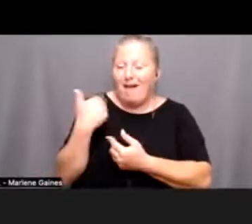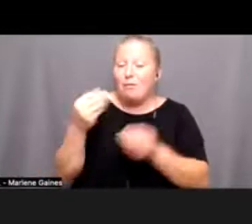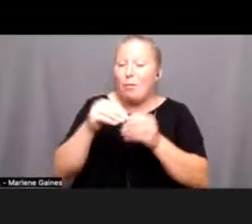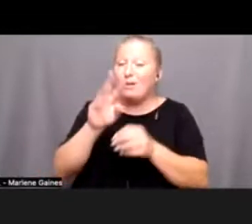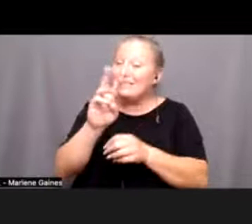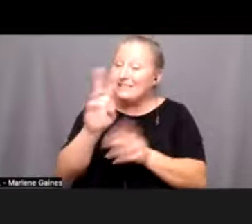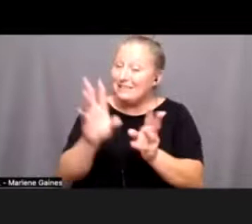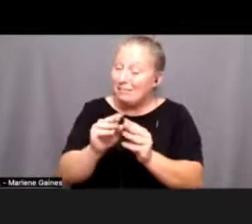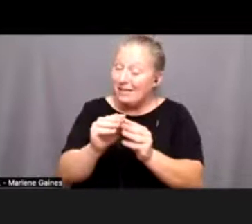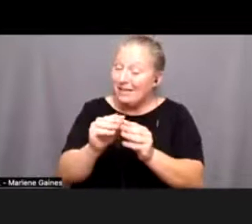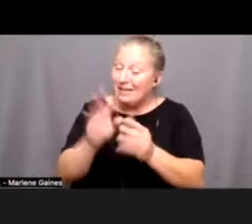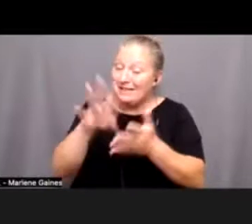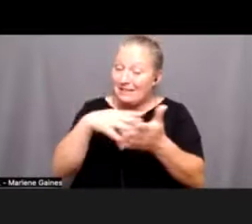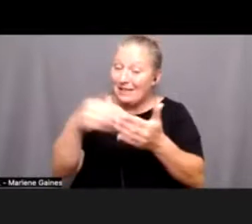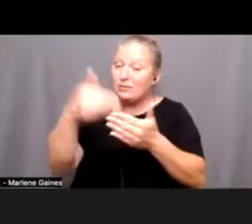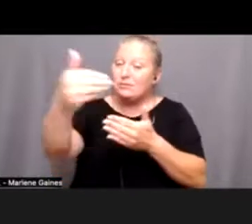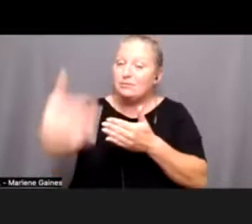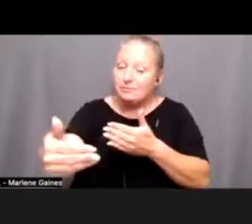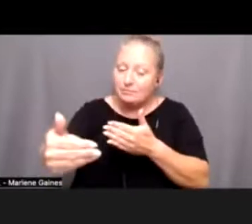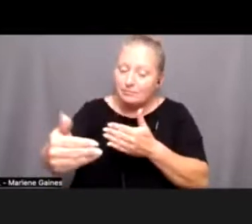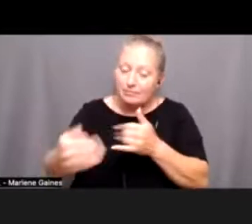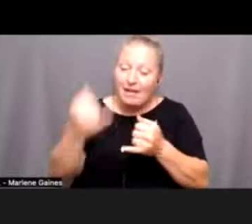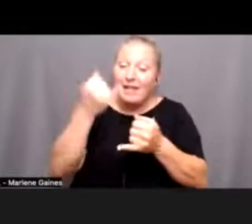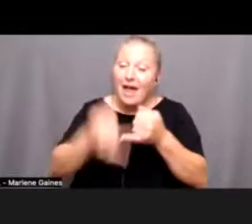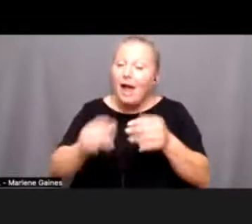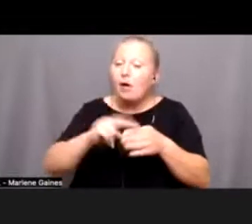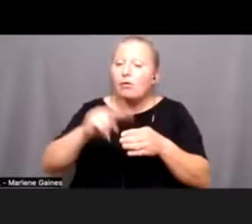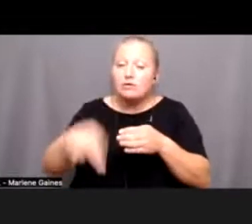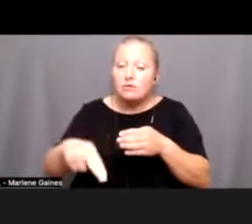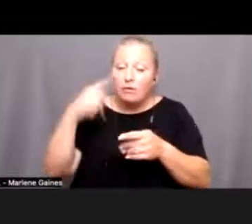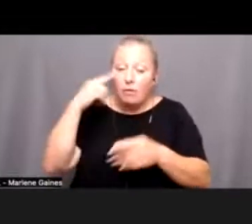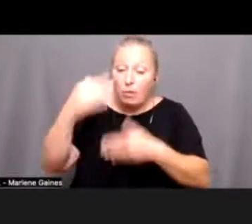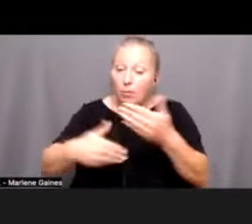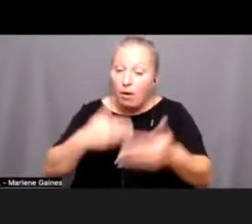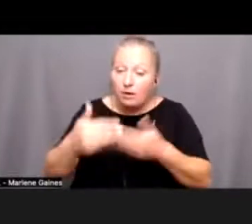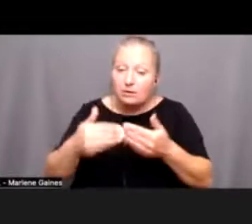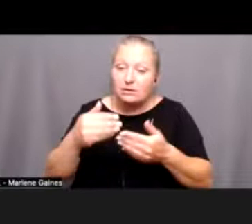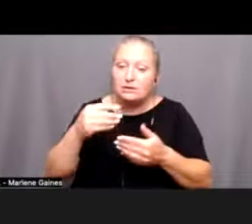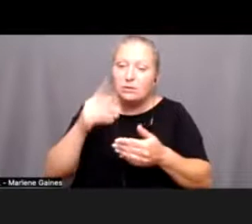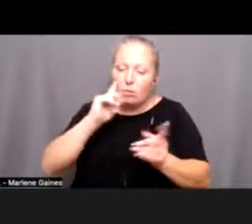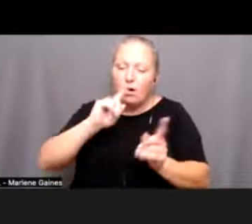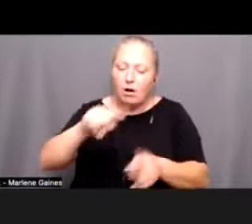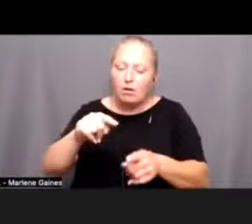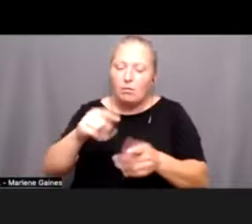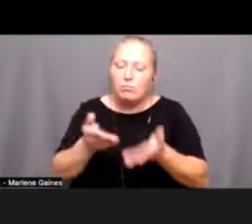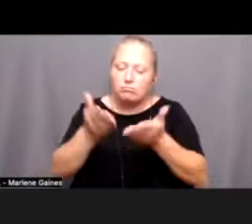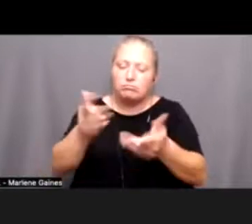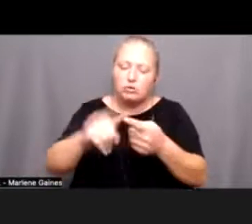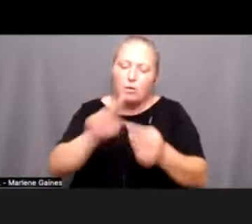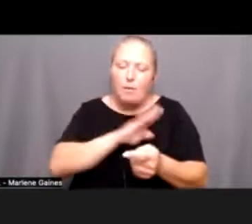I think the end result of that process is going to come to this board very soon here in the